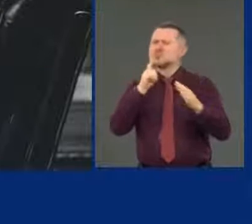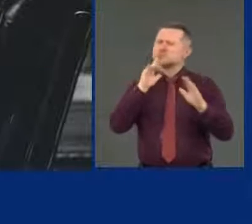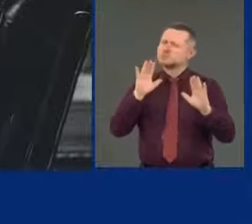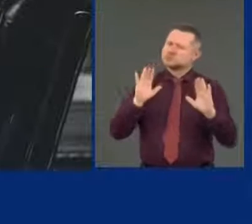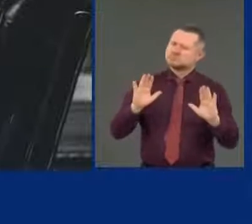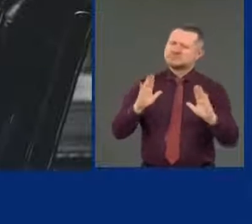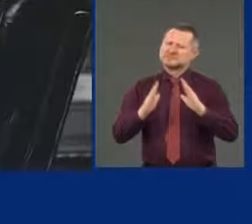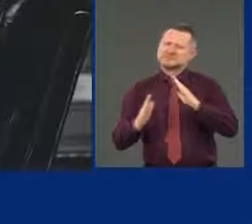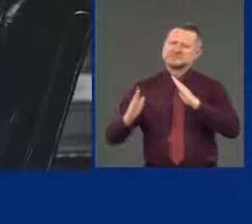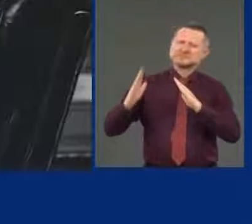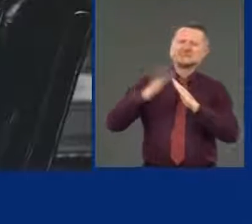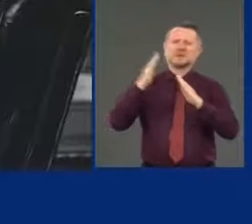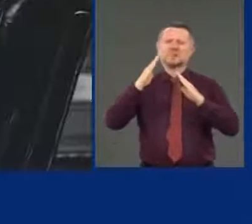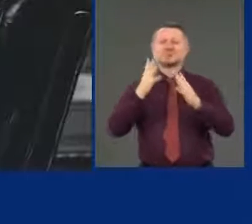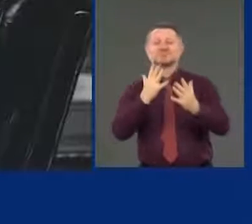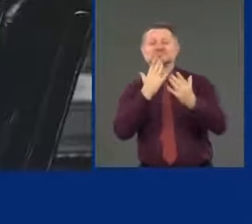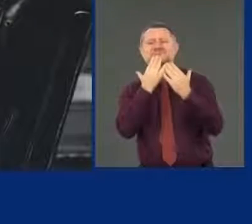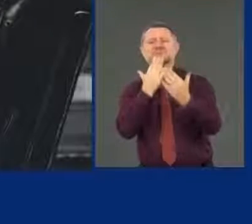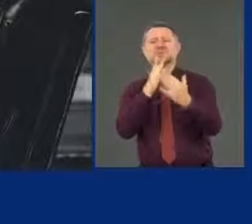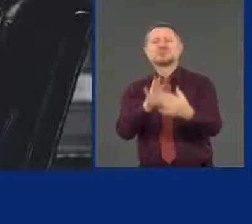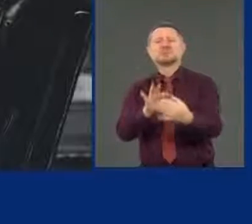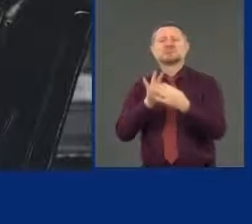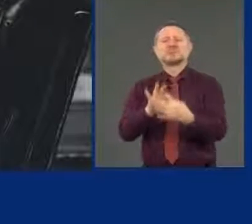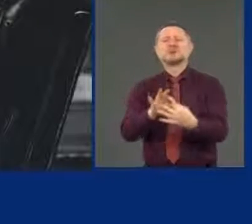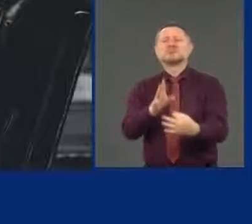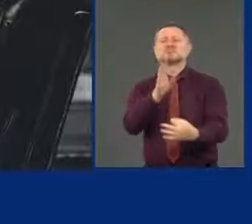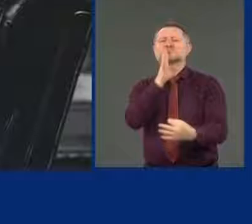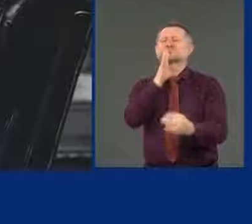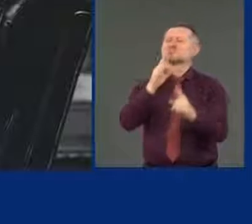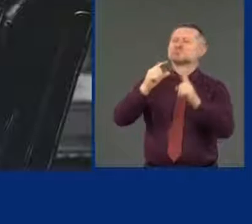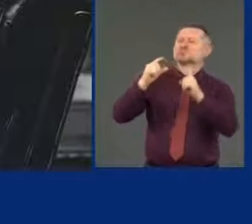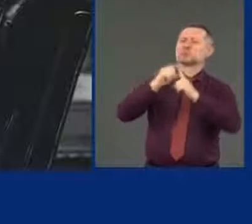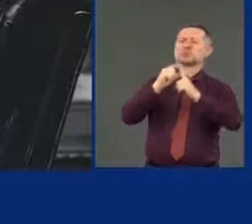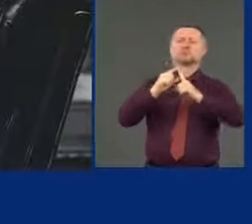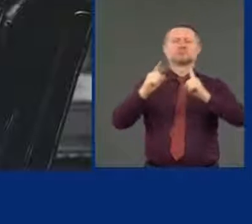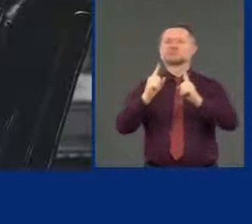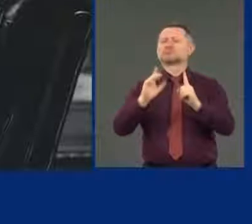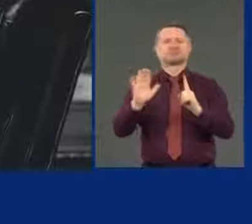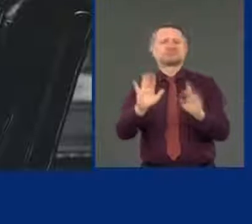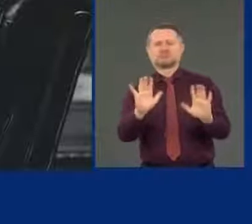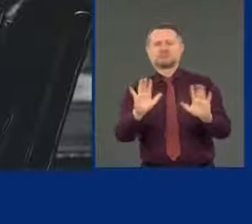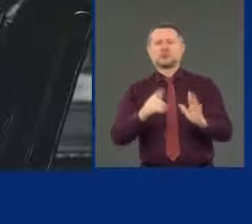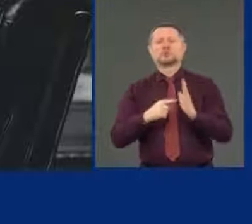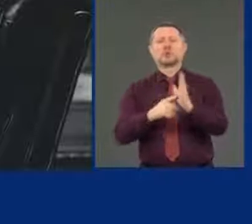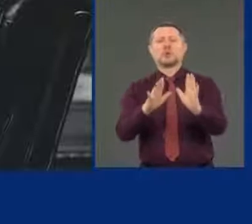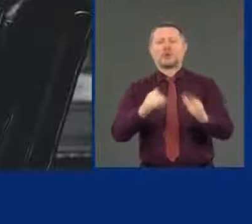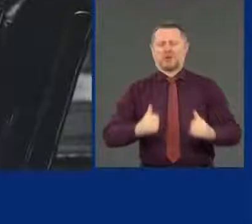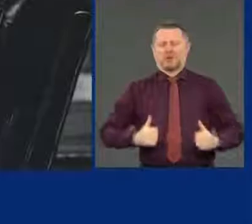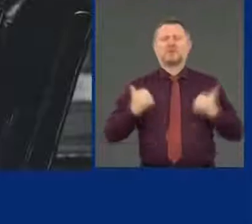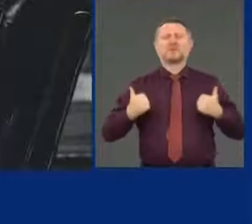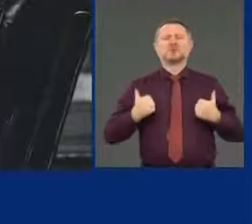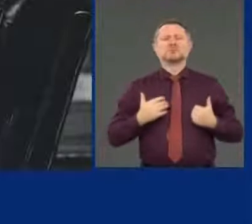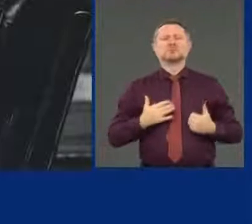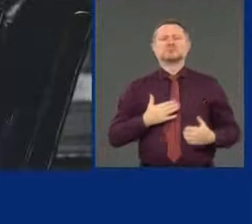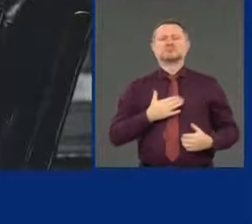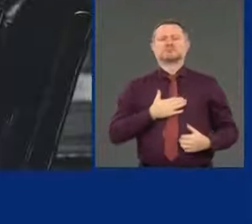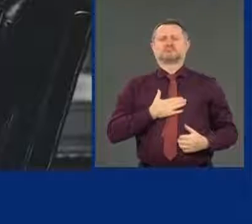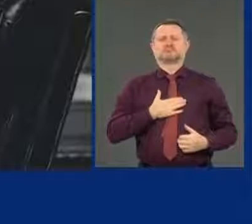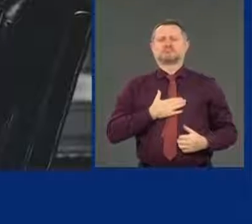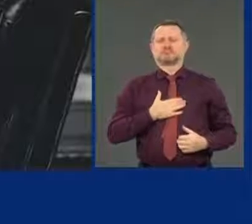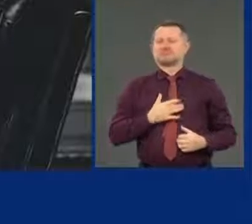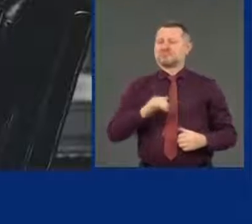appreciation is not about uttering the words, but to live them. That is the greatest acknowledgement